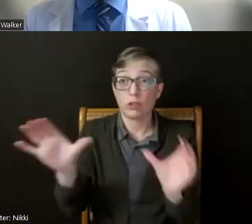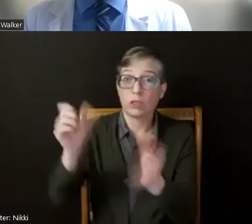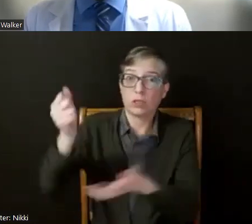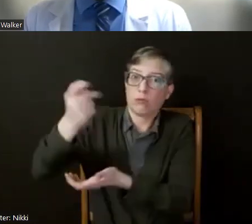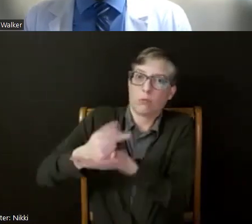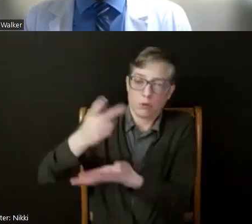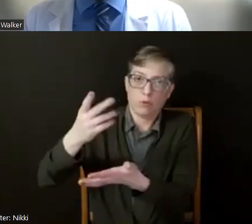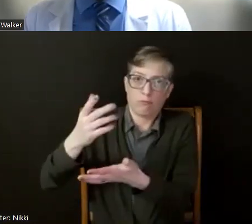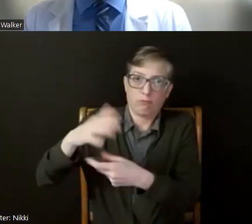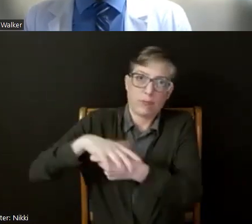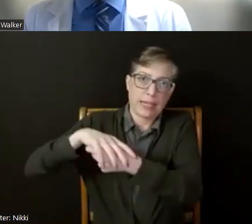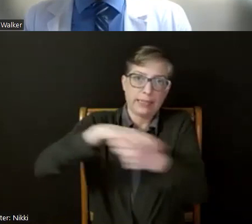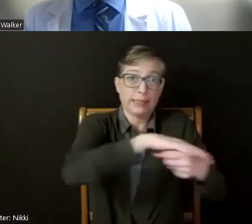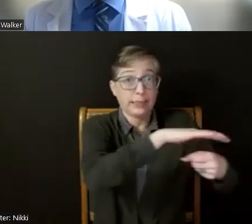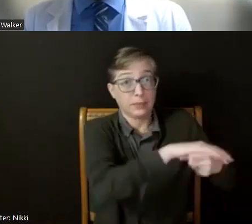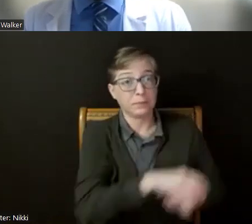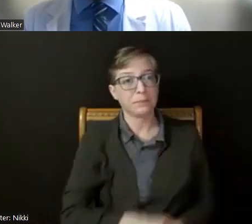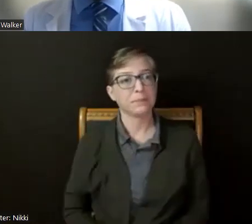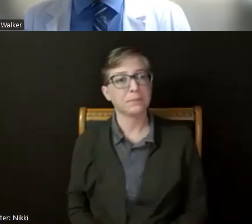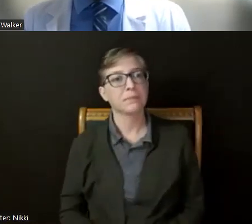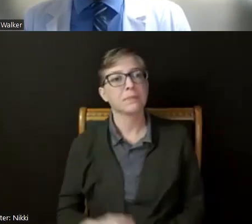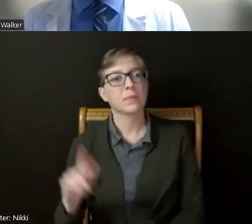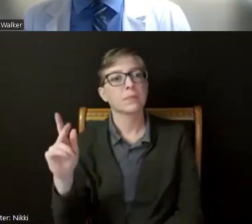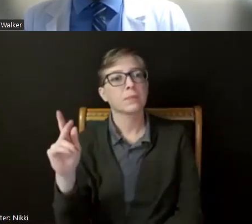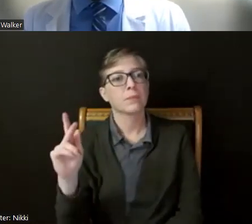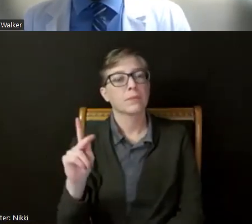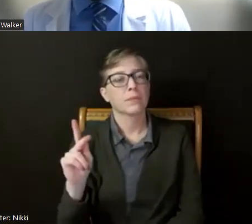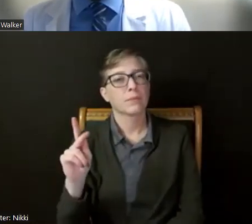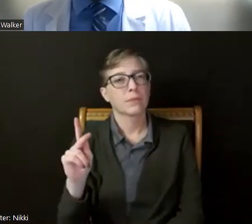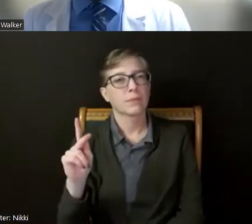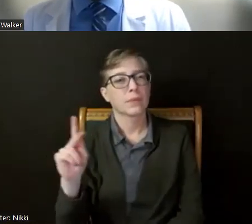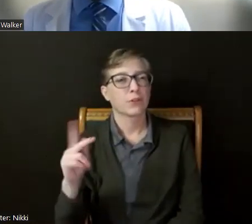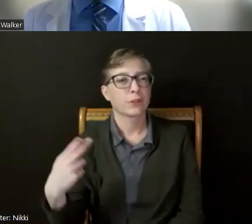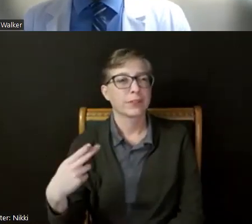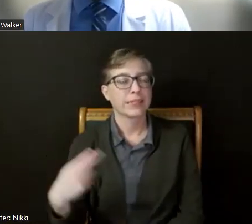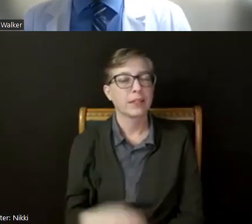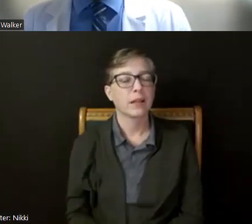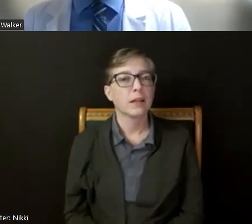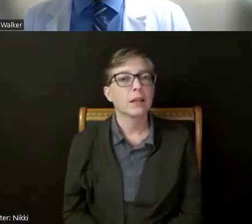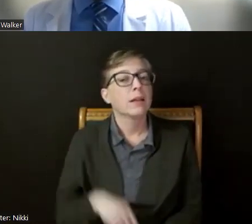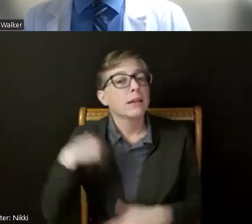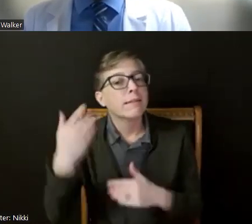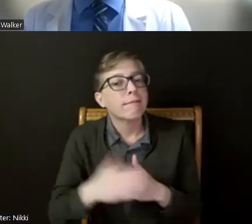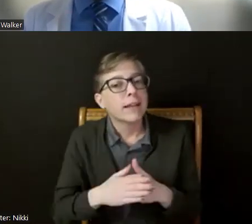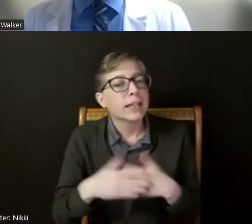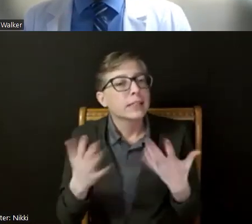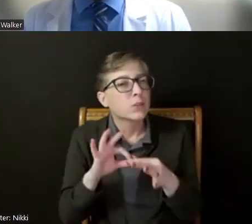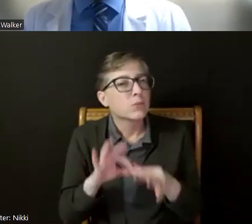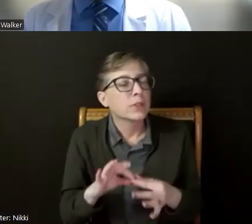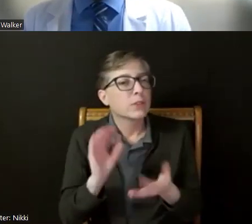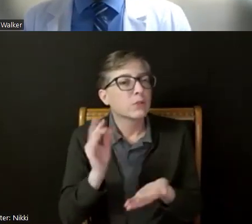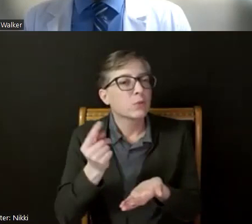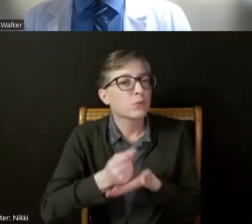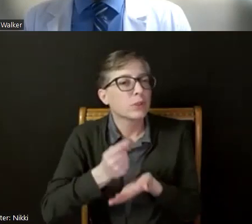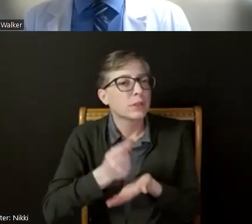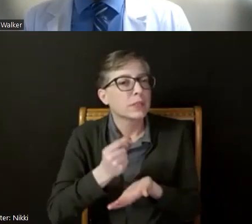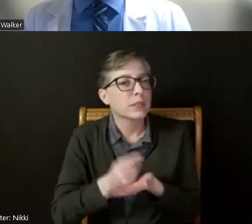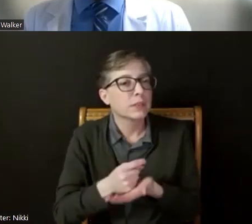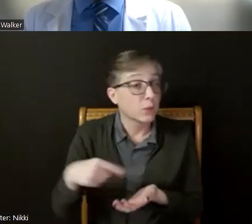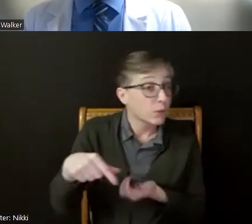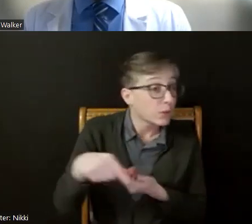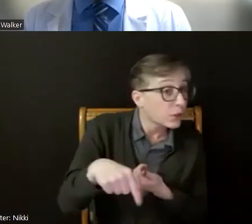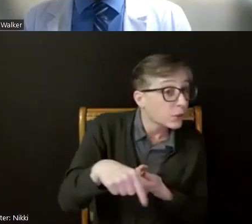Wonderful. Thank you very much. Okay, so the next one is more for treatment. So Q and